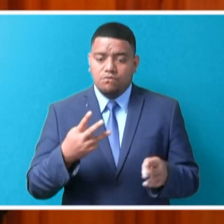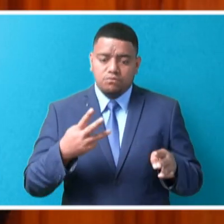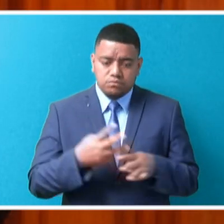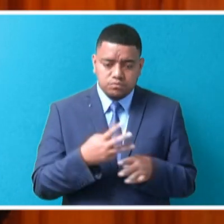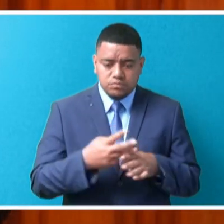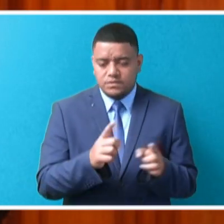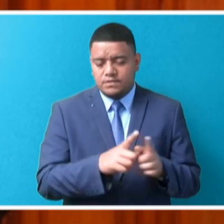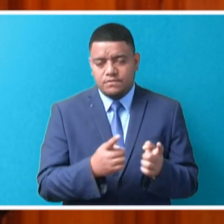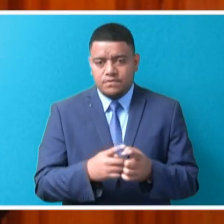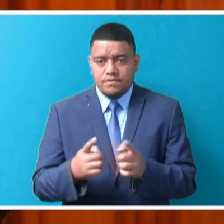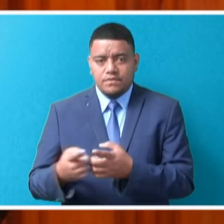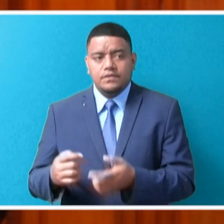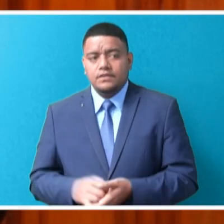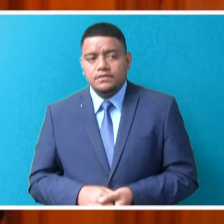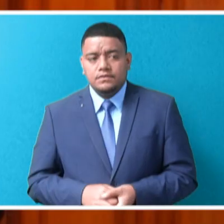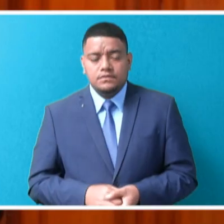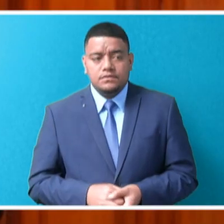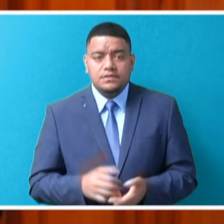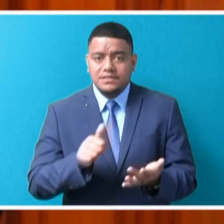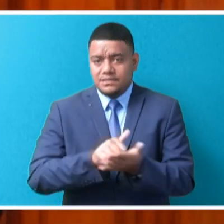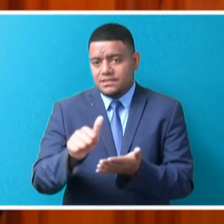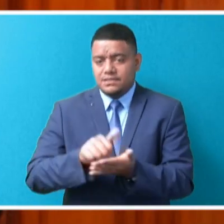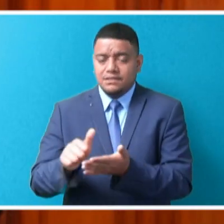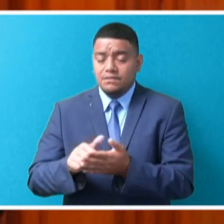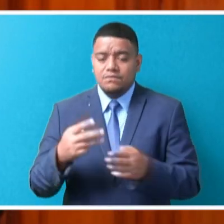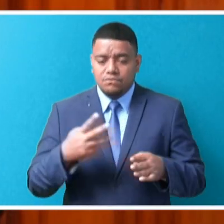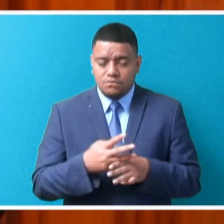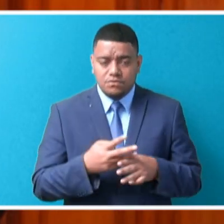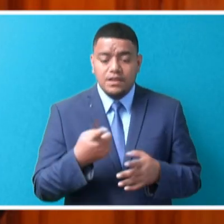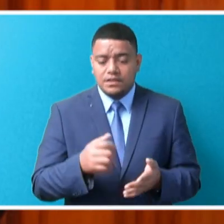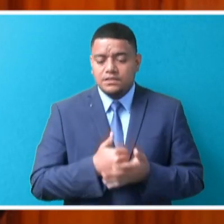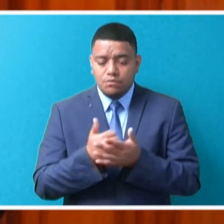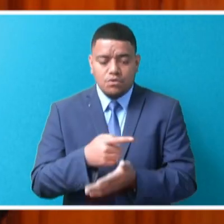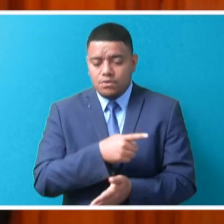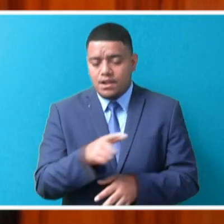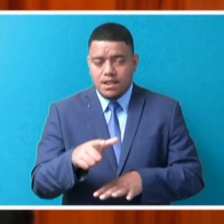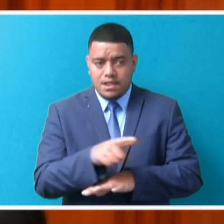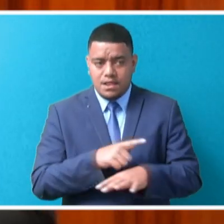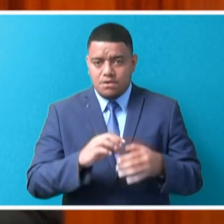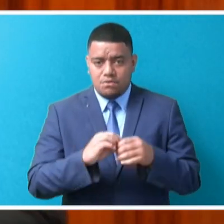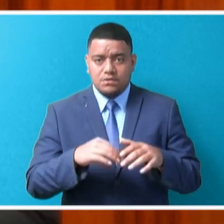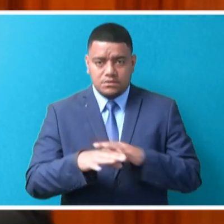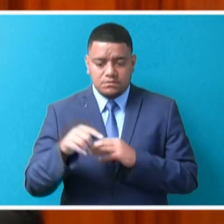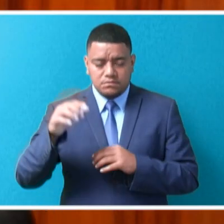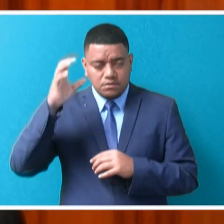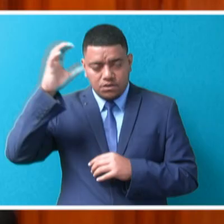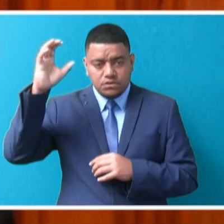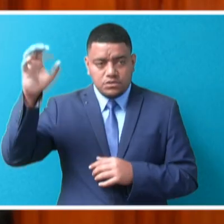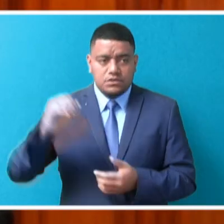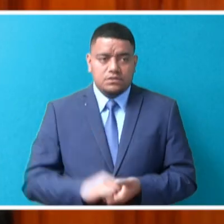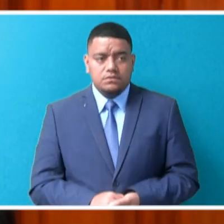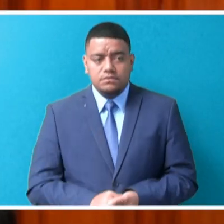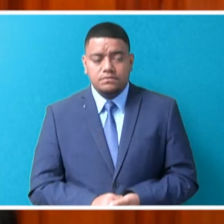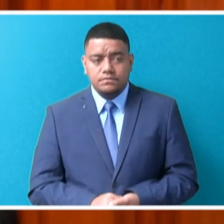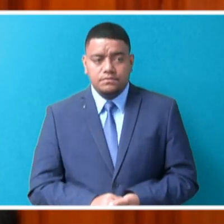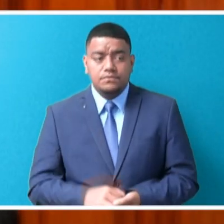chips, value-added wood products, and non-timber forest products, while supporting land-owning units across the country. His Excellency, Honorable Speaker,